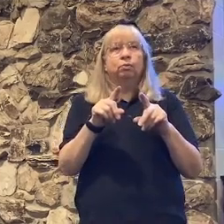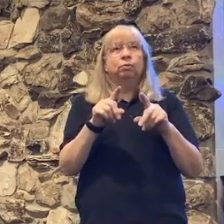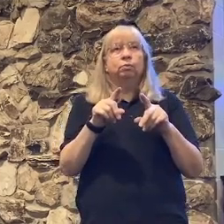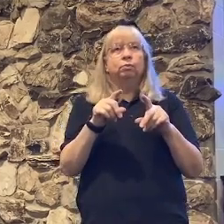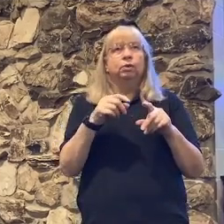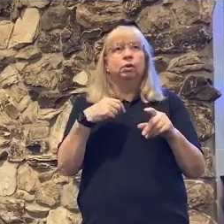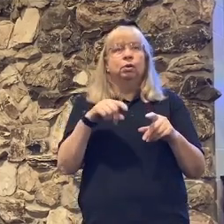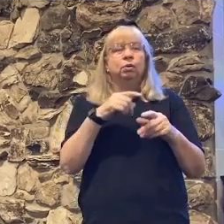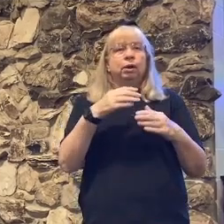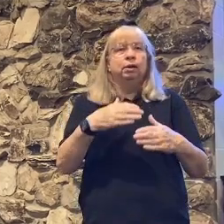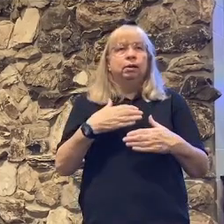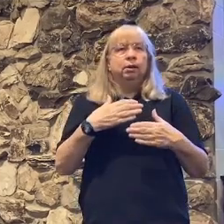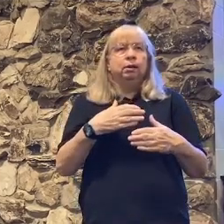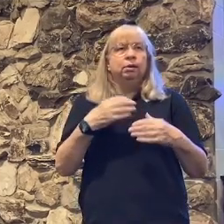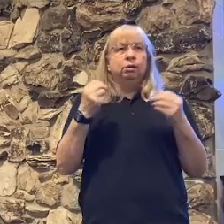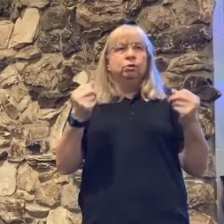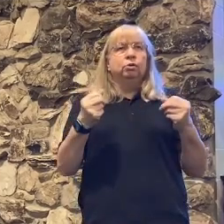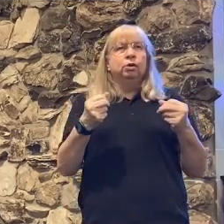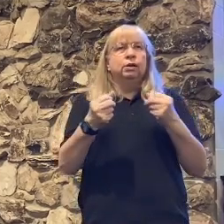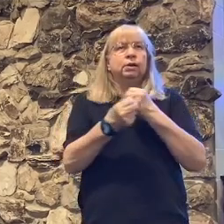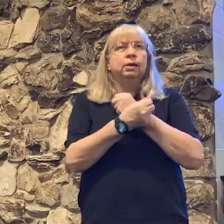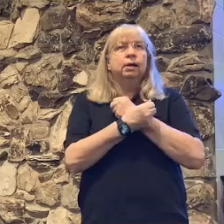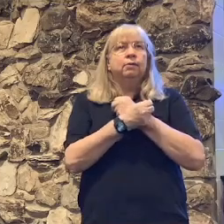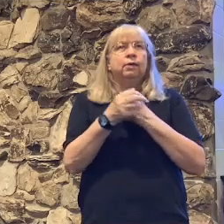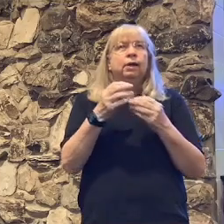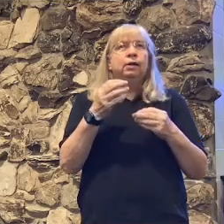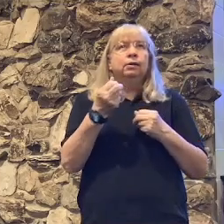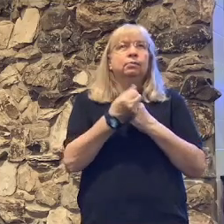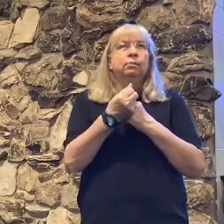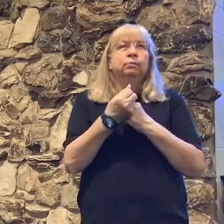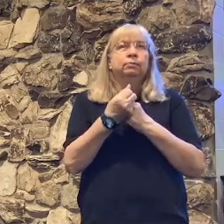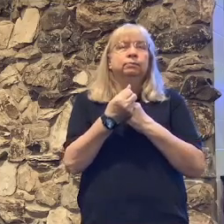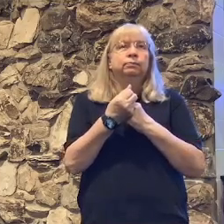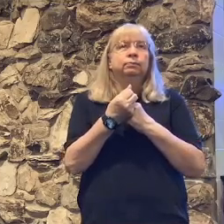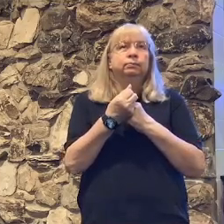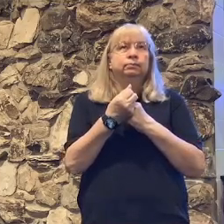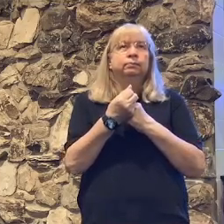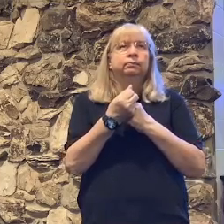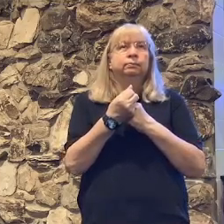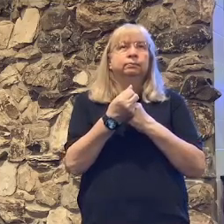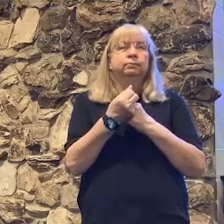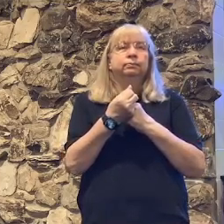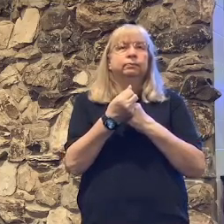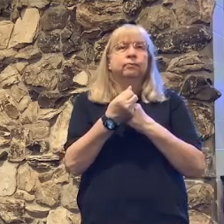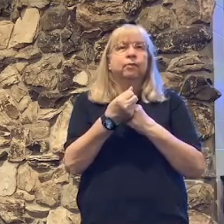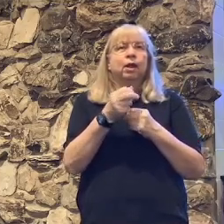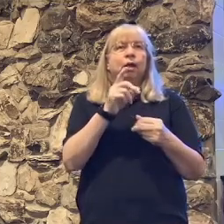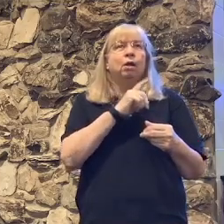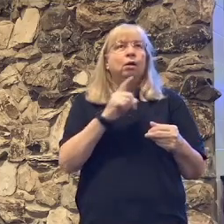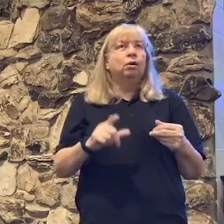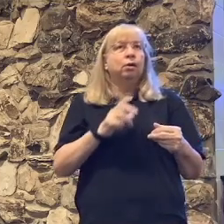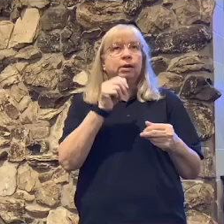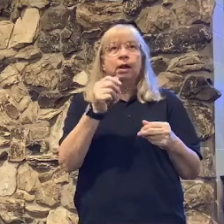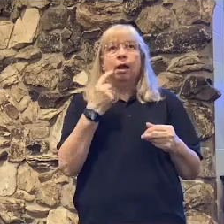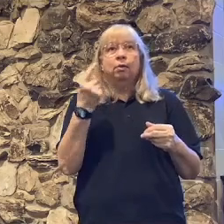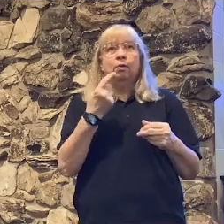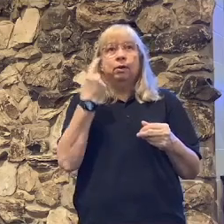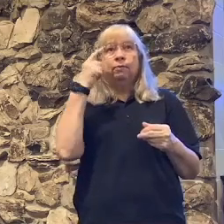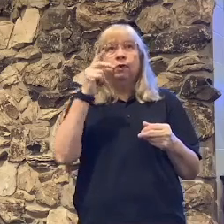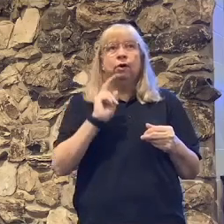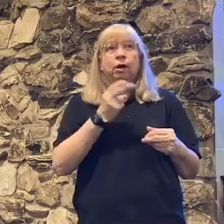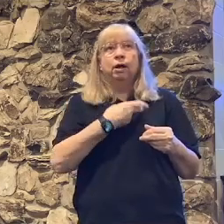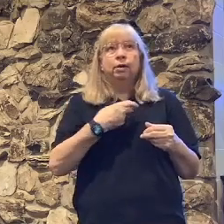we breathe in your courage, your love, your support. Lord, it's not just for us that we